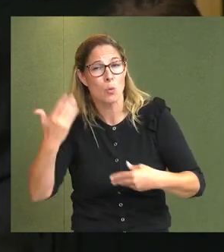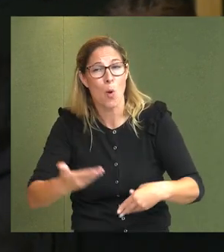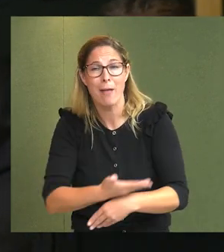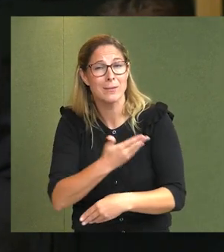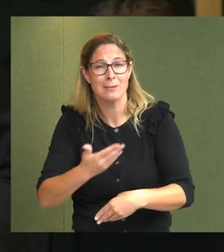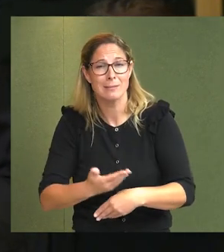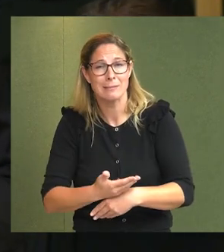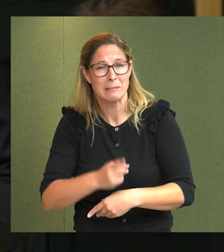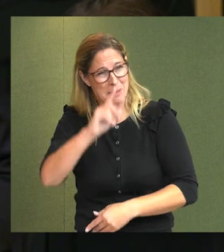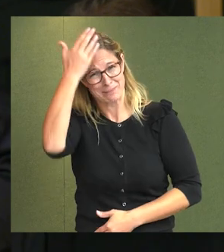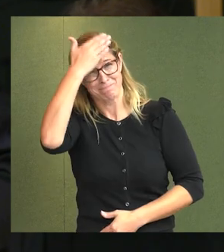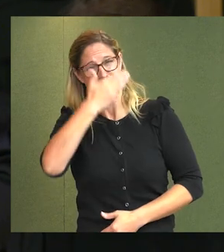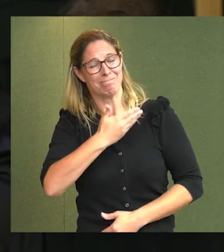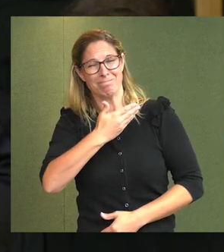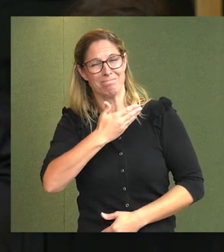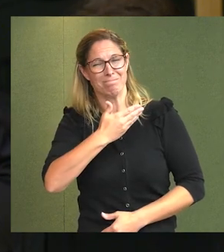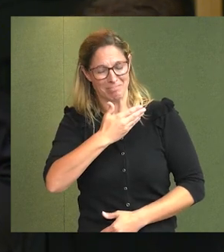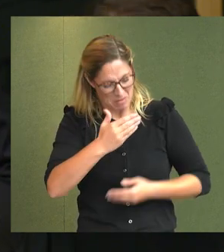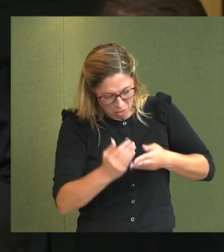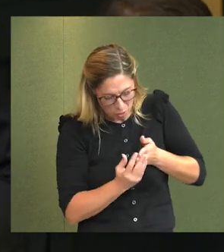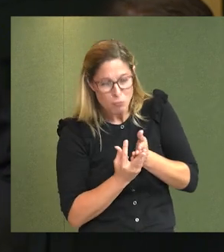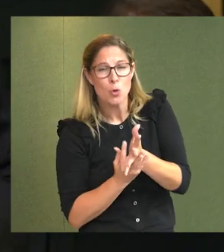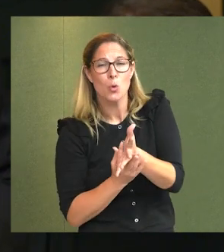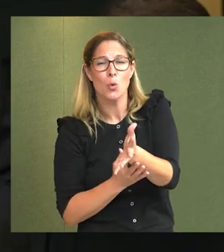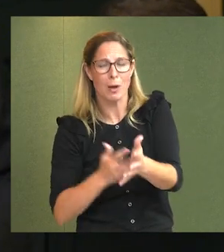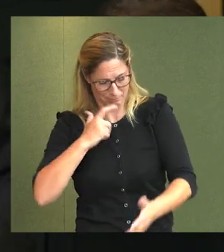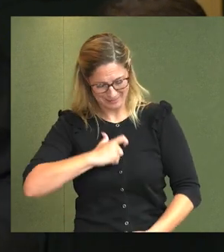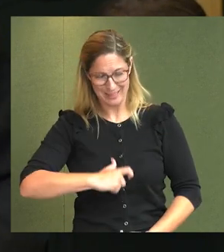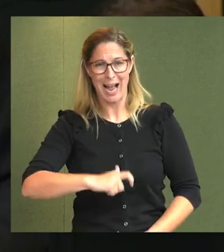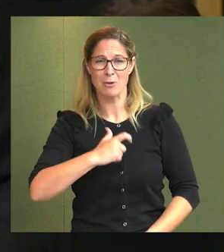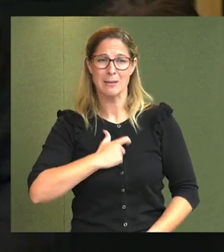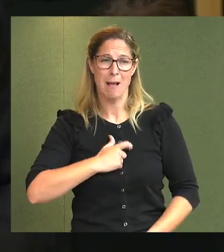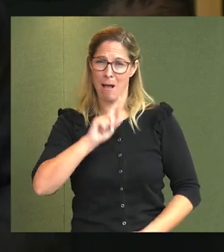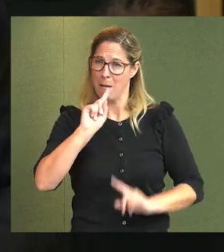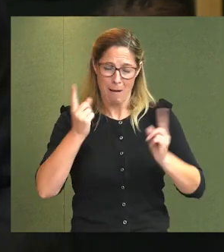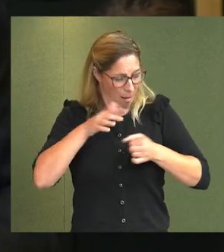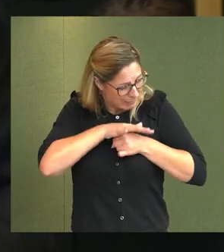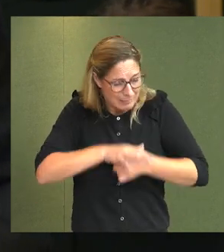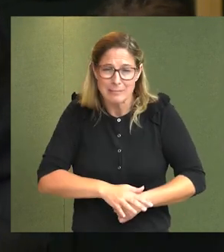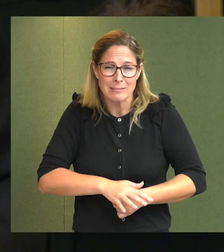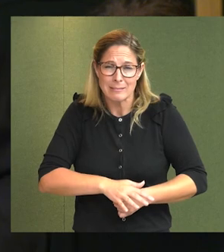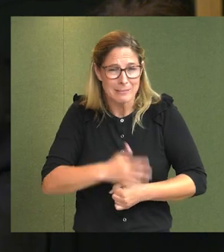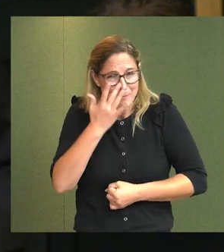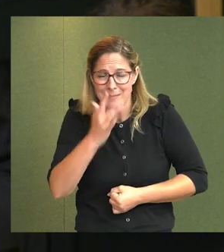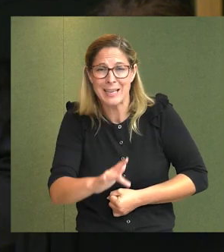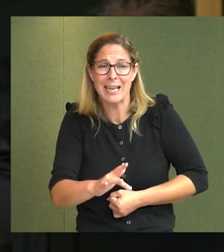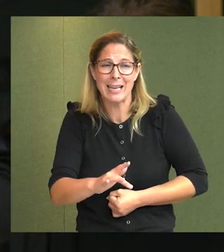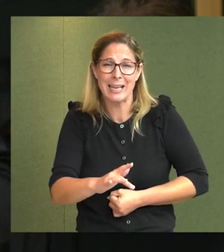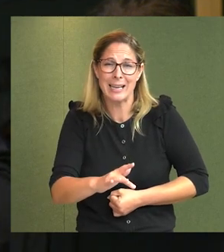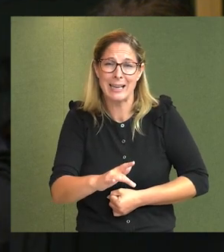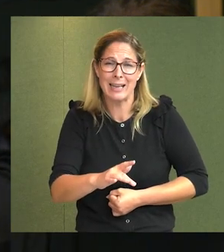the facade and cannot be feigned. It's what one is known by and inevitably remembered